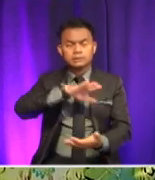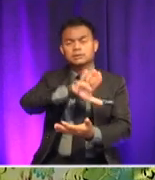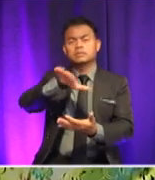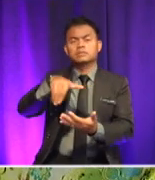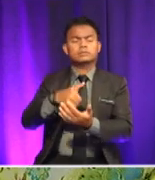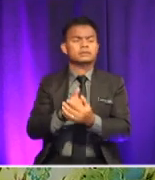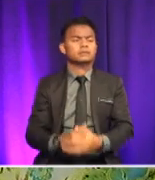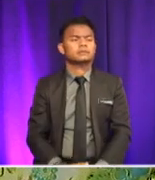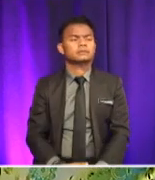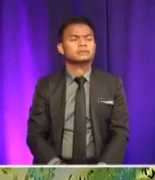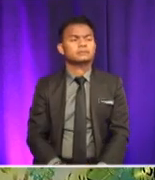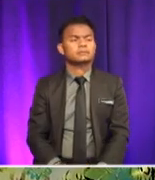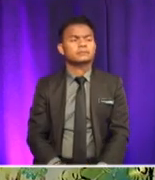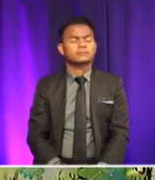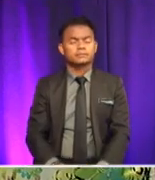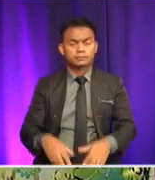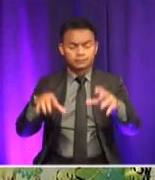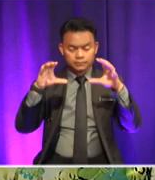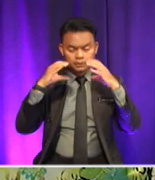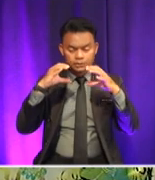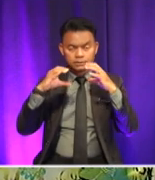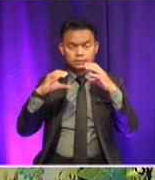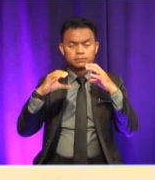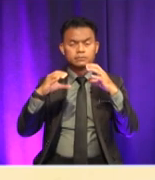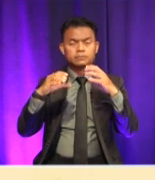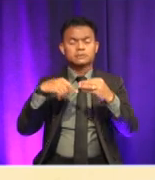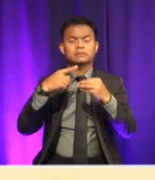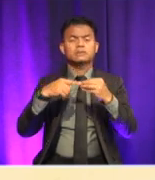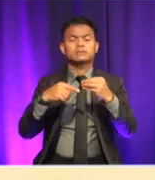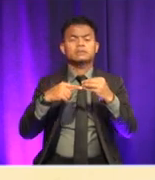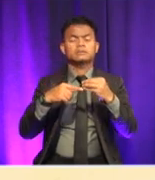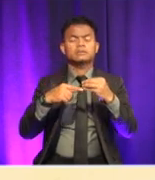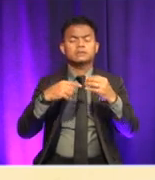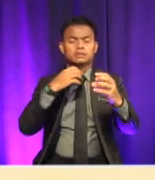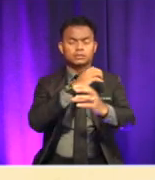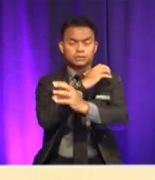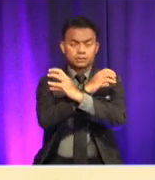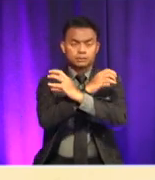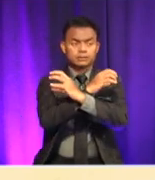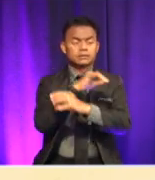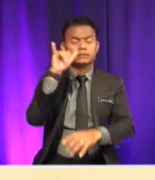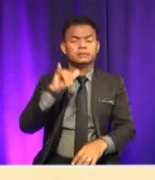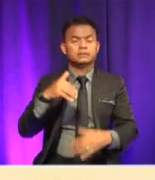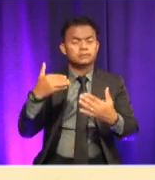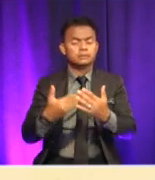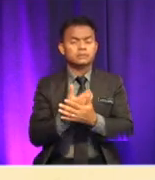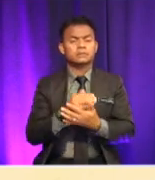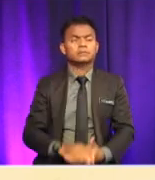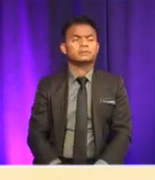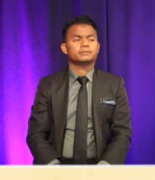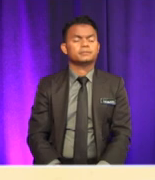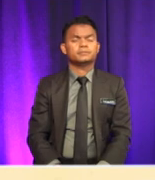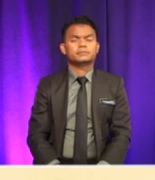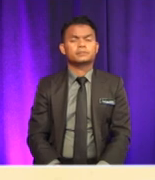self-discovery and talking about the importance of challenging and trying new things to discover who you are. Chris, is